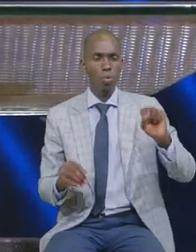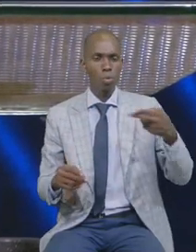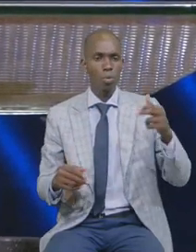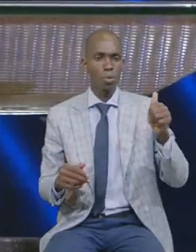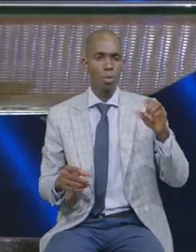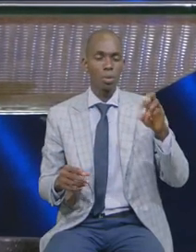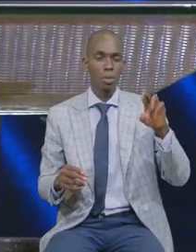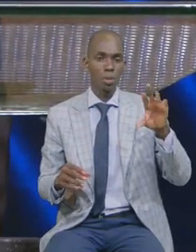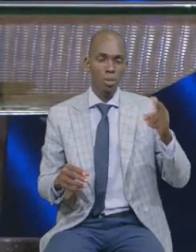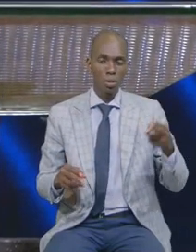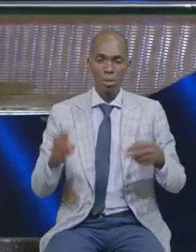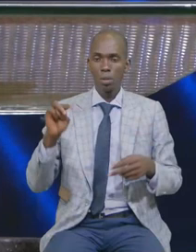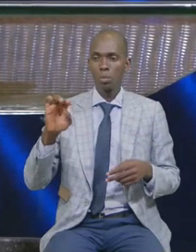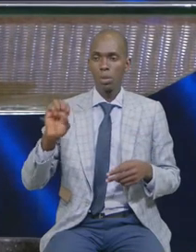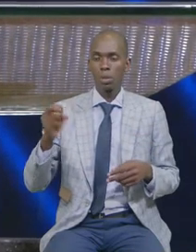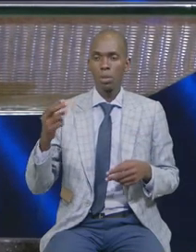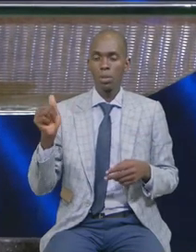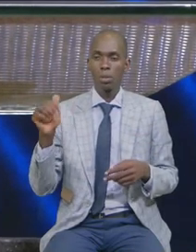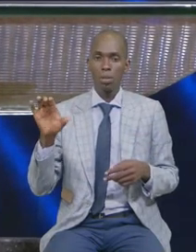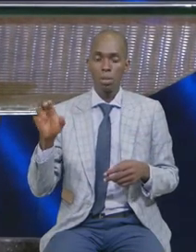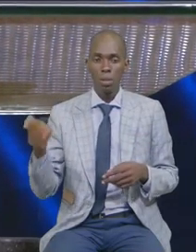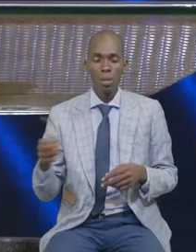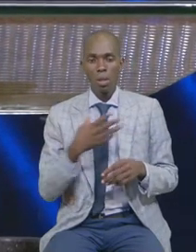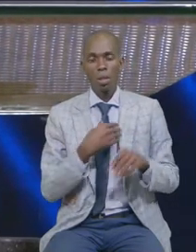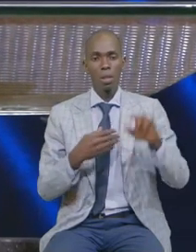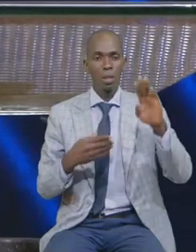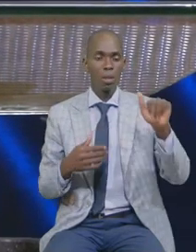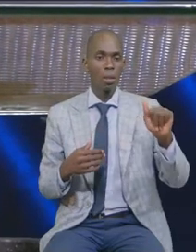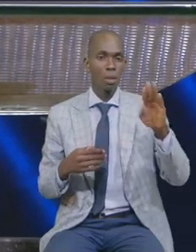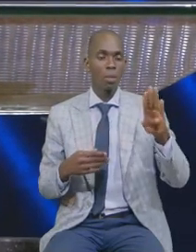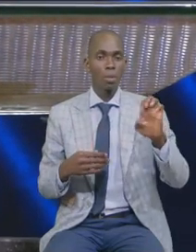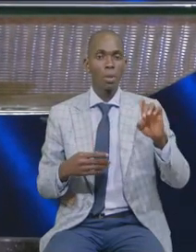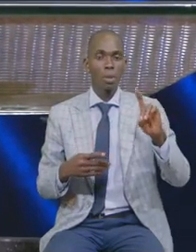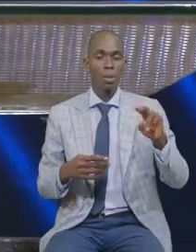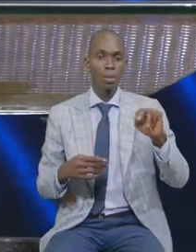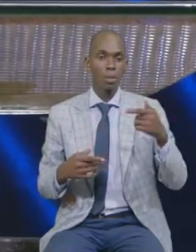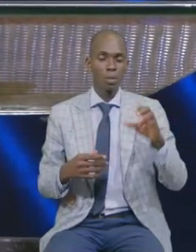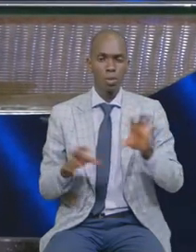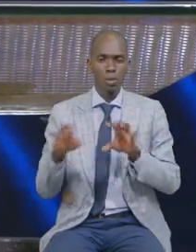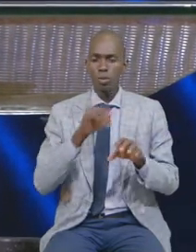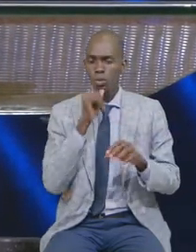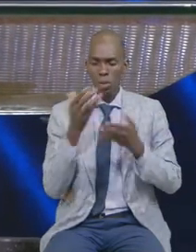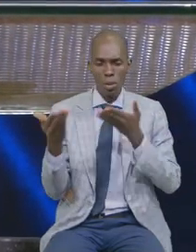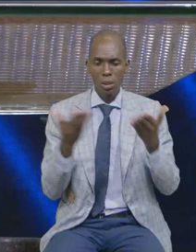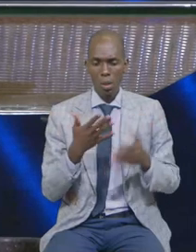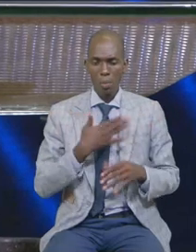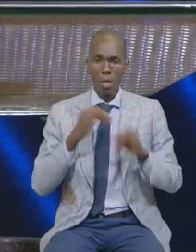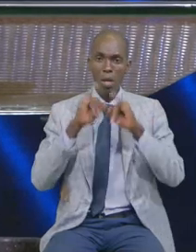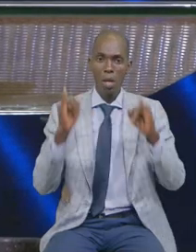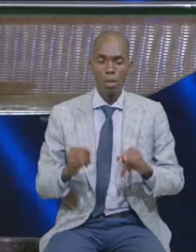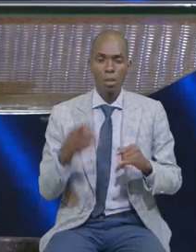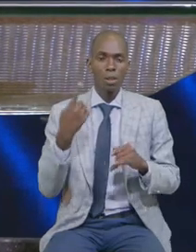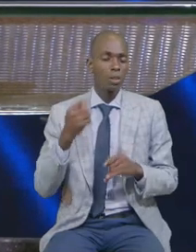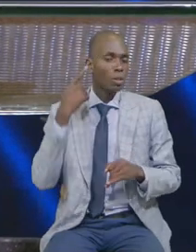Abednego, do not ye serve my gods, nor worship the golden image which I